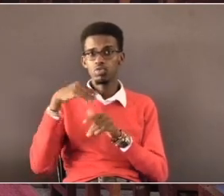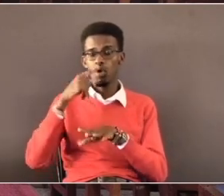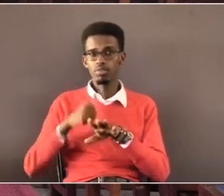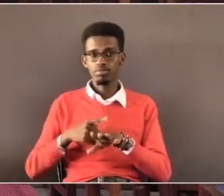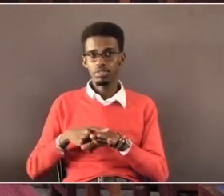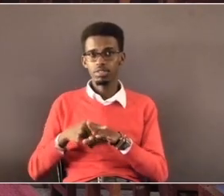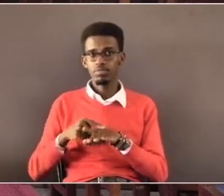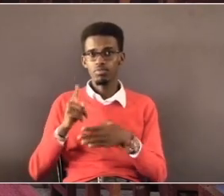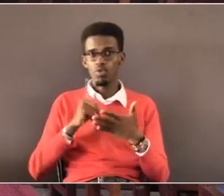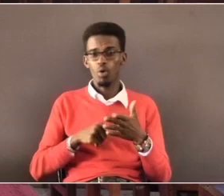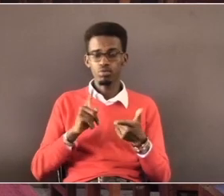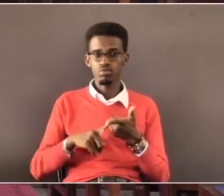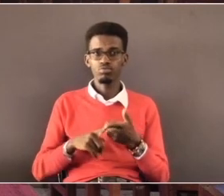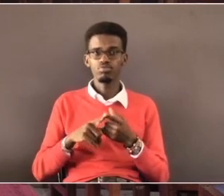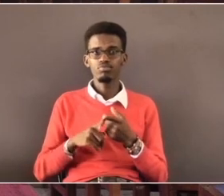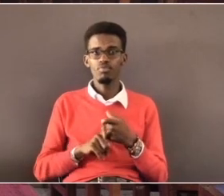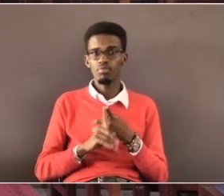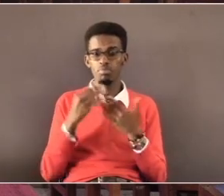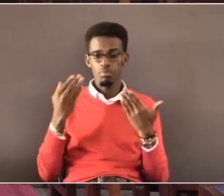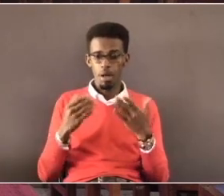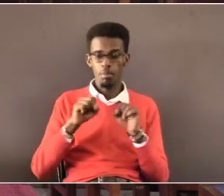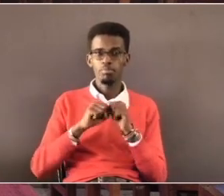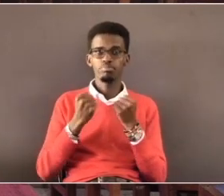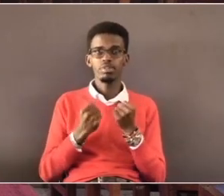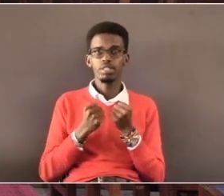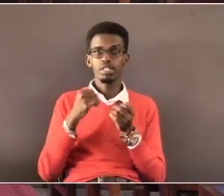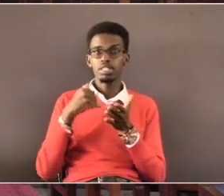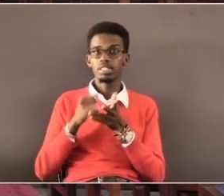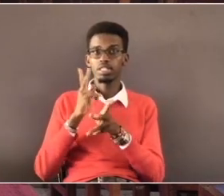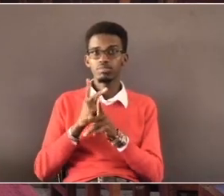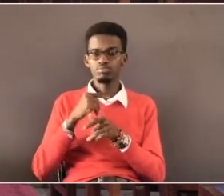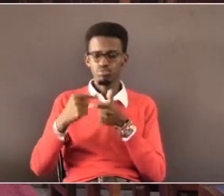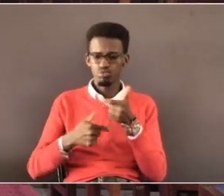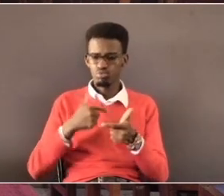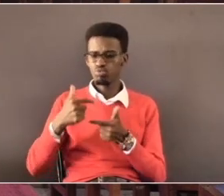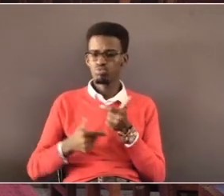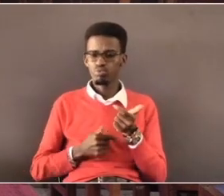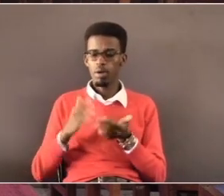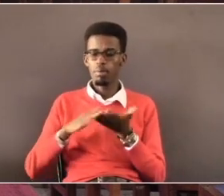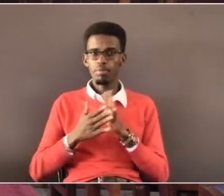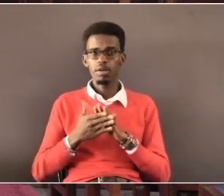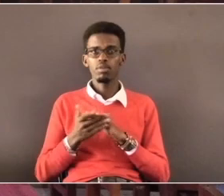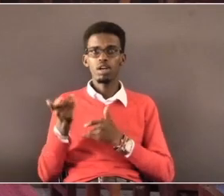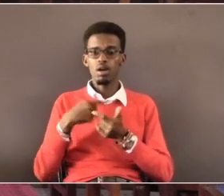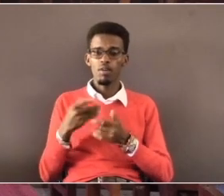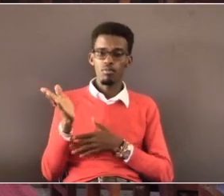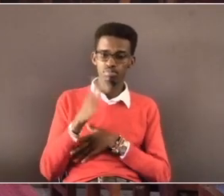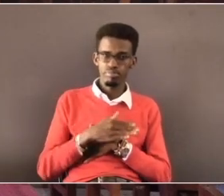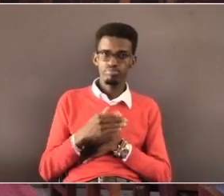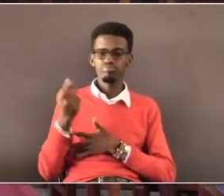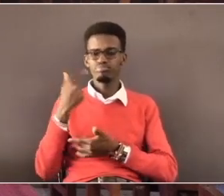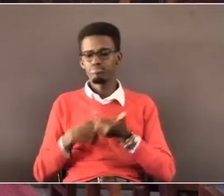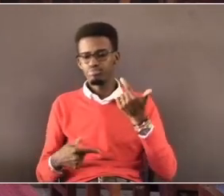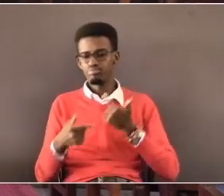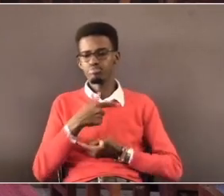constant, is a pattern. Unless you break a pattern, it keeps on. It's a pattern. It comes back. It's a cycle.